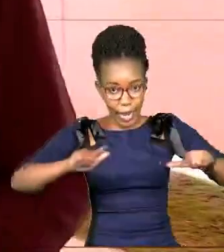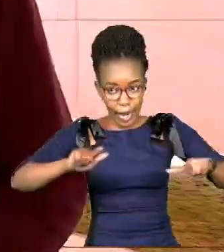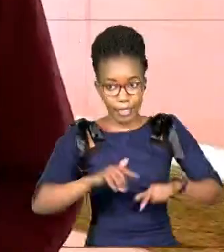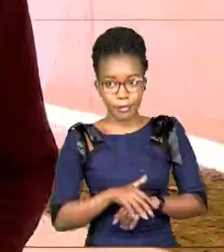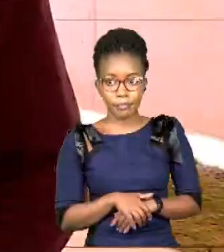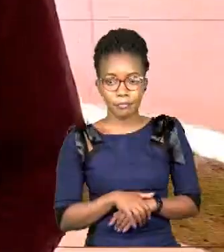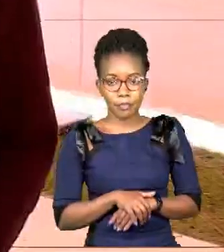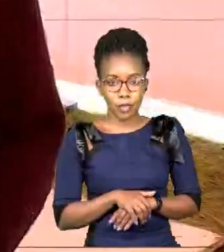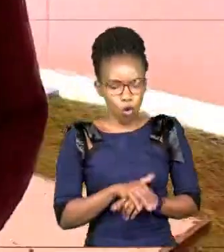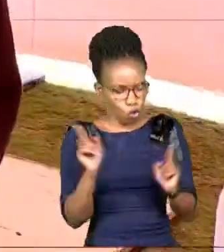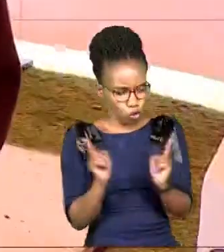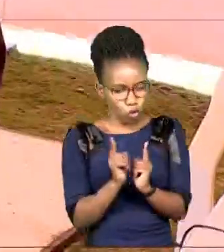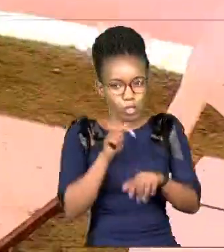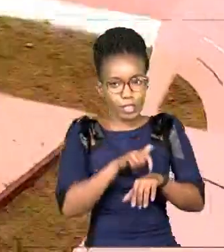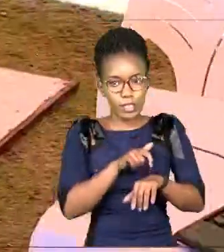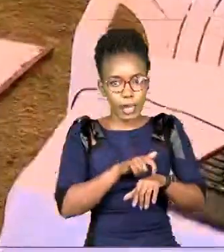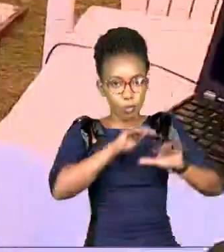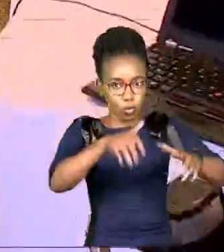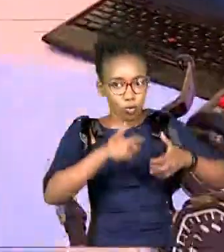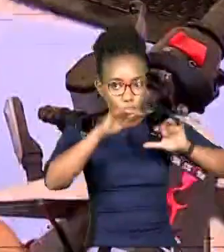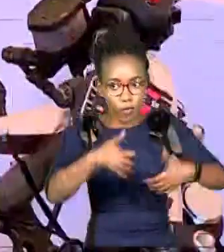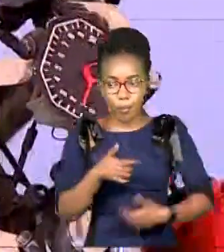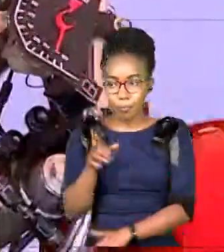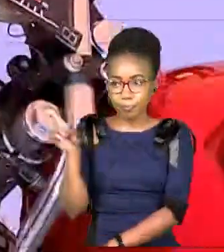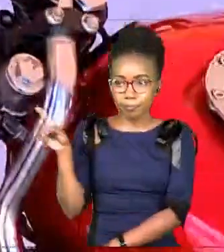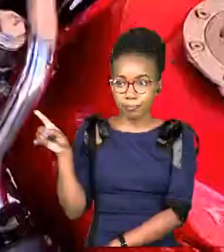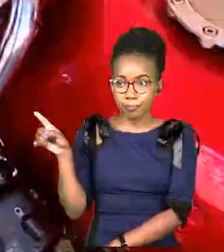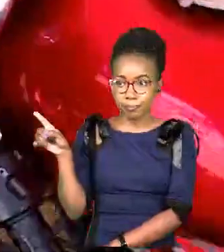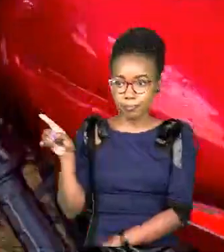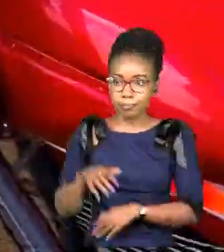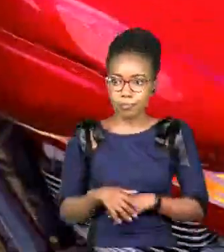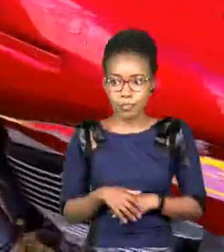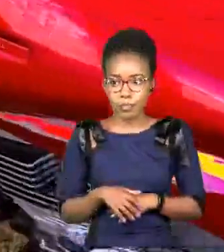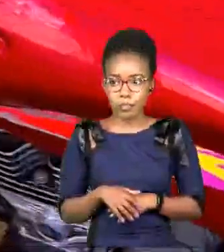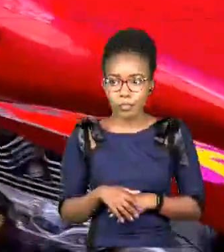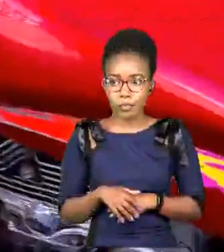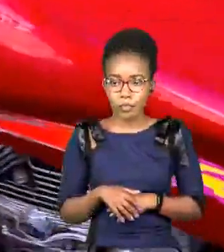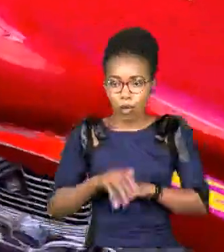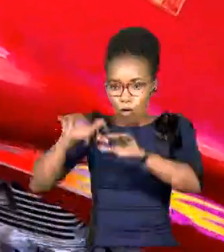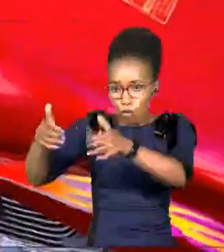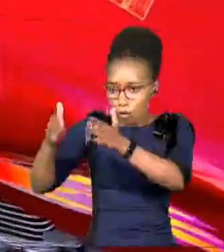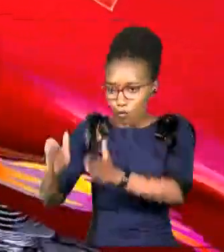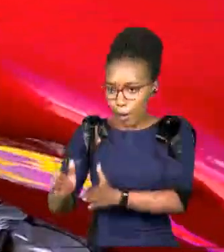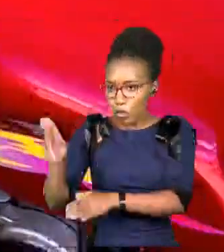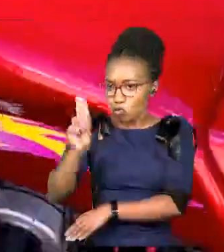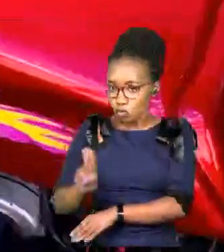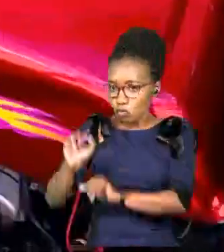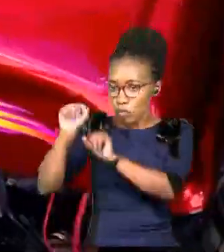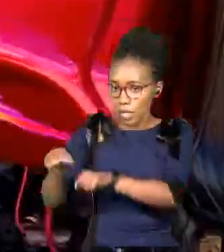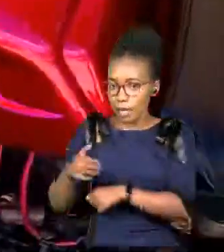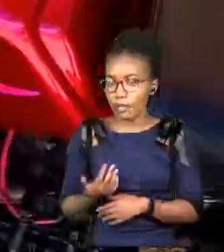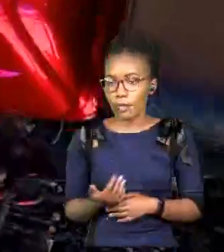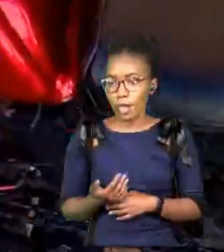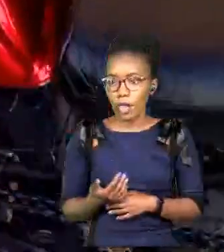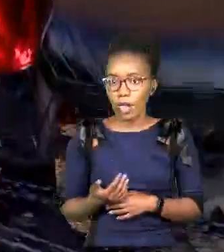short the time that they need to farm. So this one is coming to replace the tractor for the small-scale farmers? Yes, that is the point.